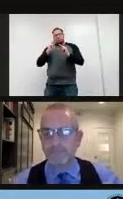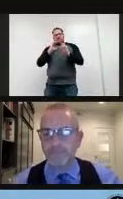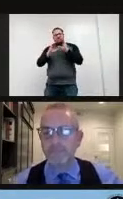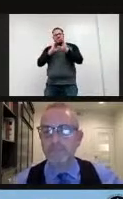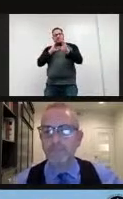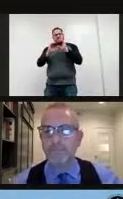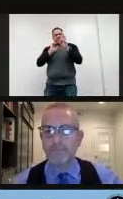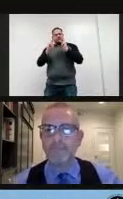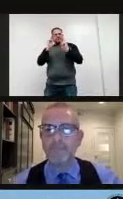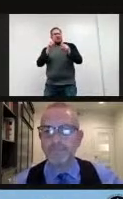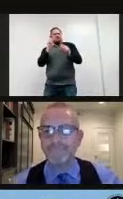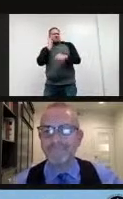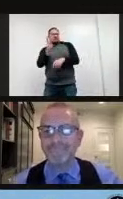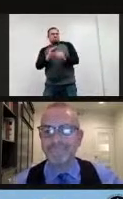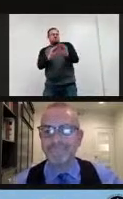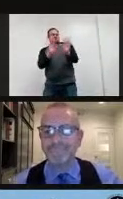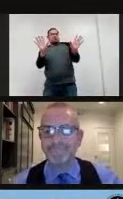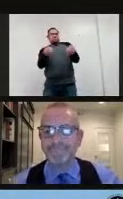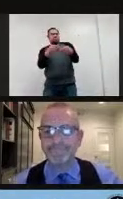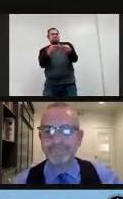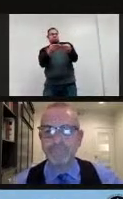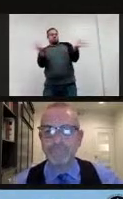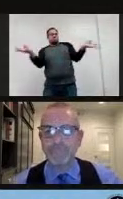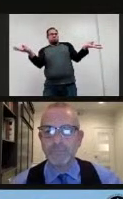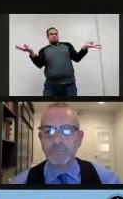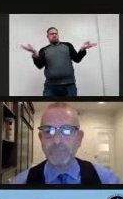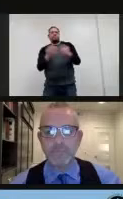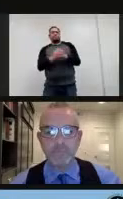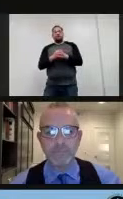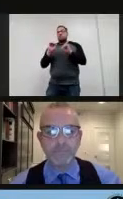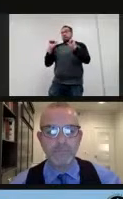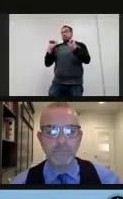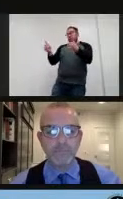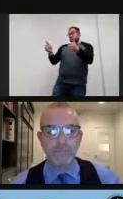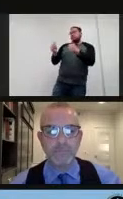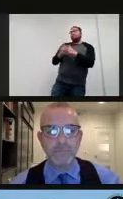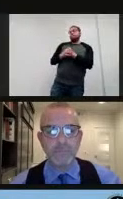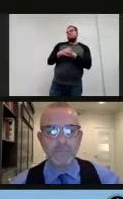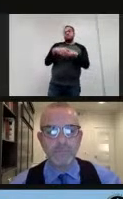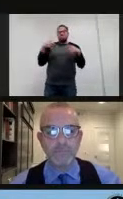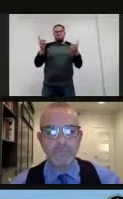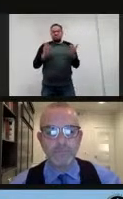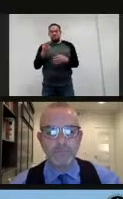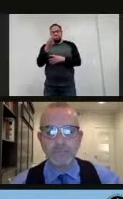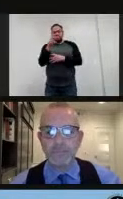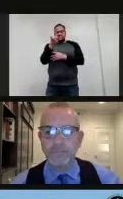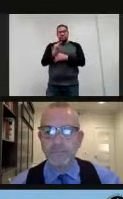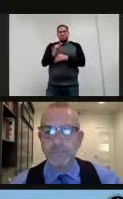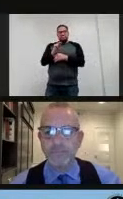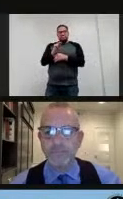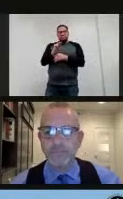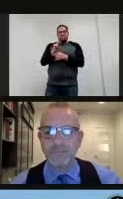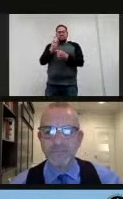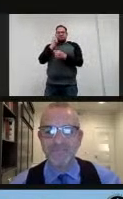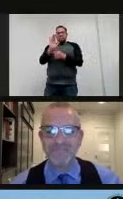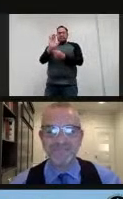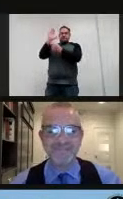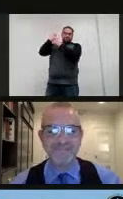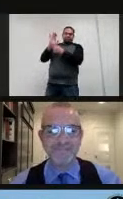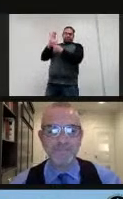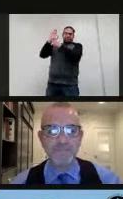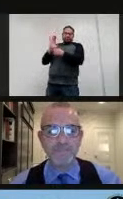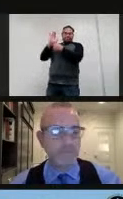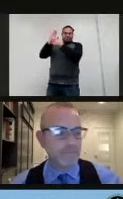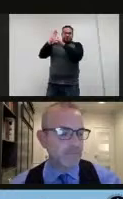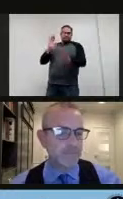people can see it. Okay, great. Director Hyen, do you want to, I saw your hand up a second ago. Go